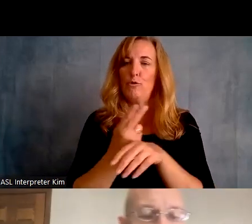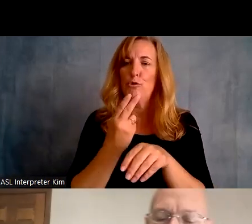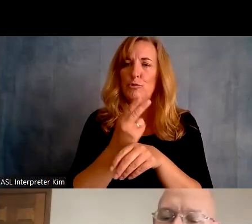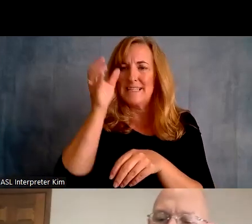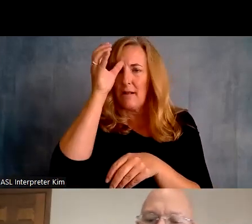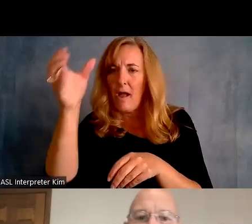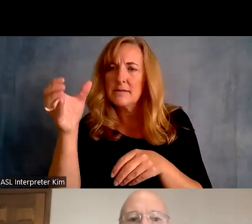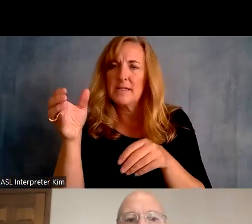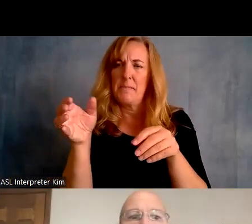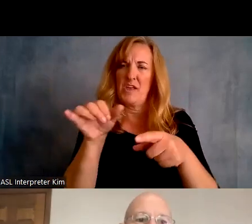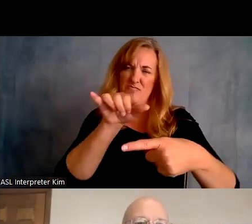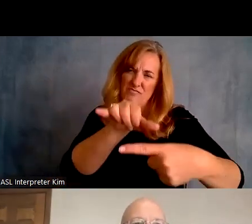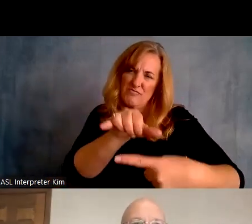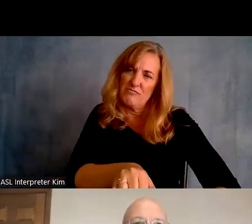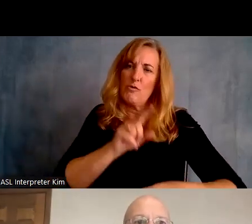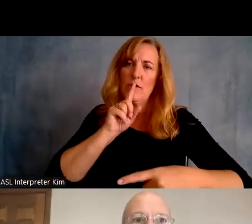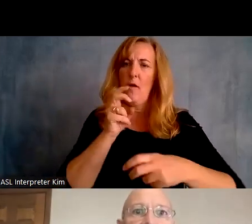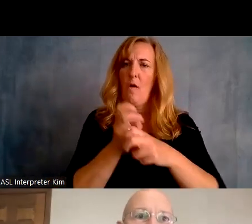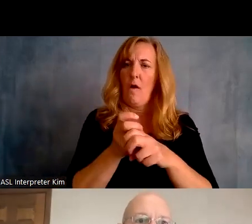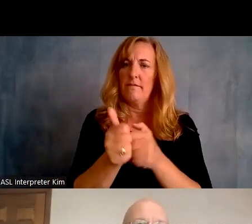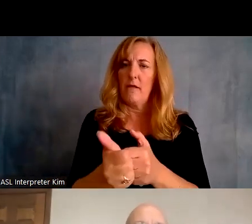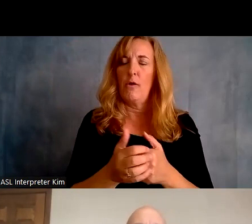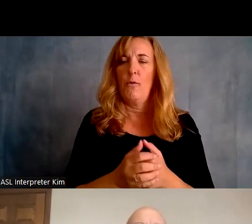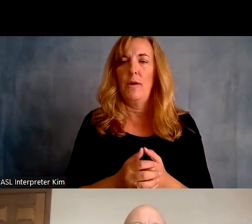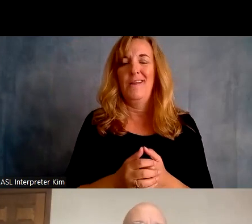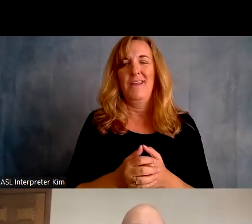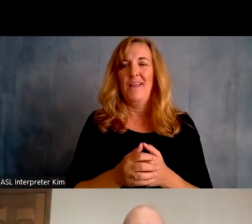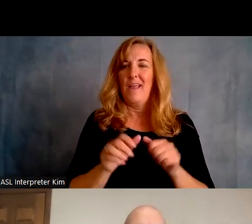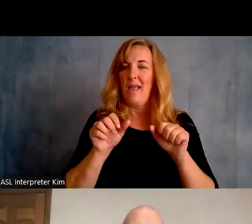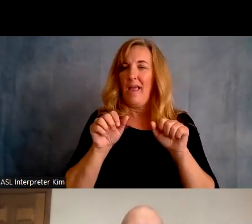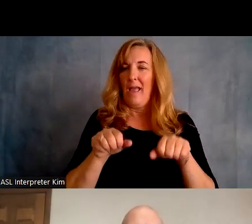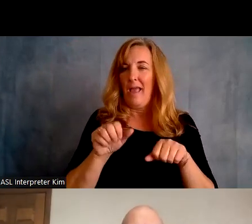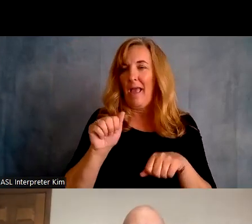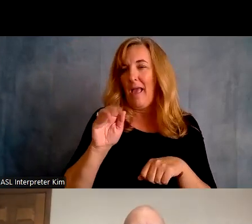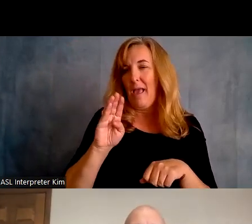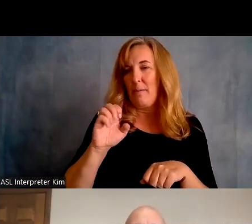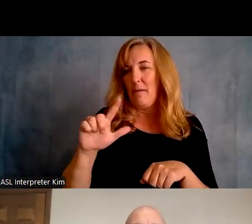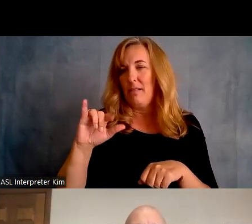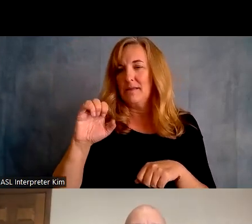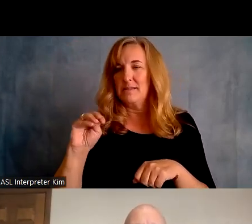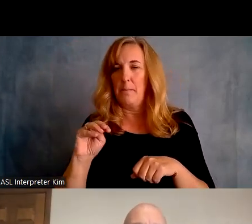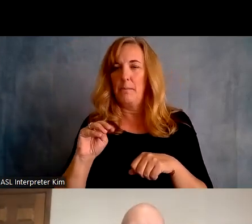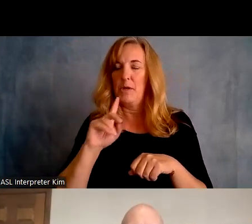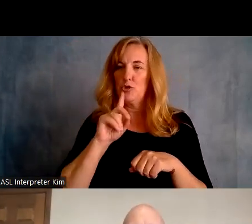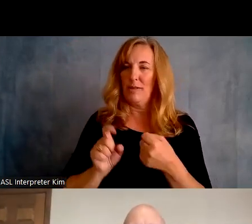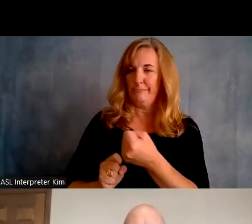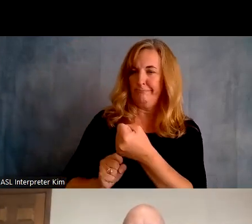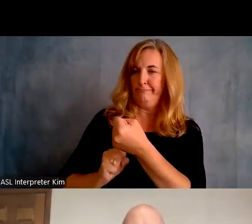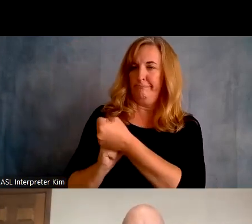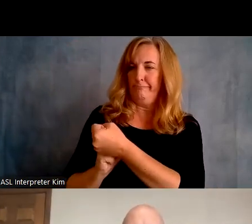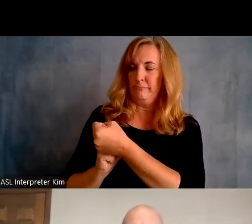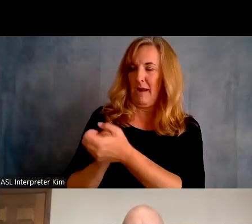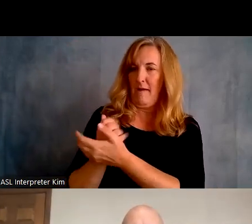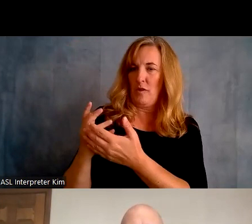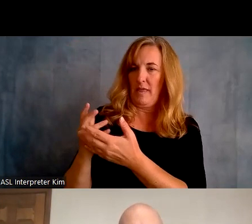to follow. That's ableism is catering everything to this certain kind of body mind so that it